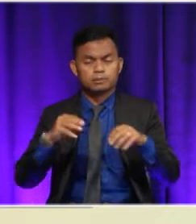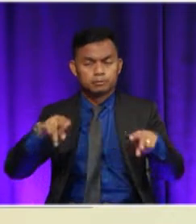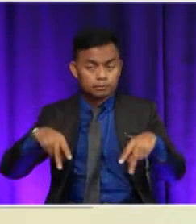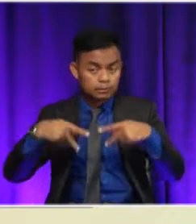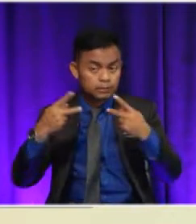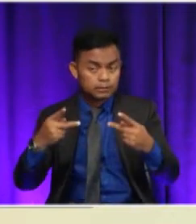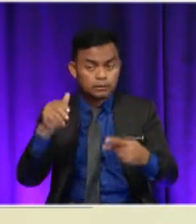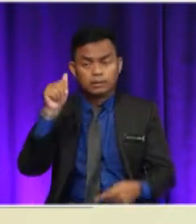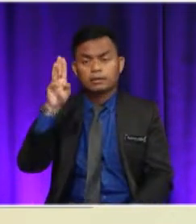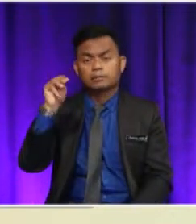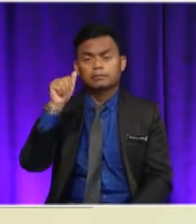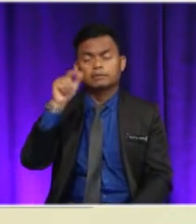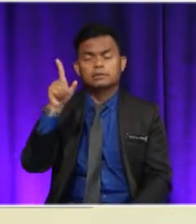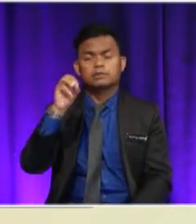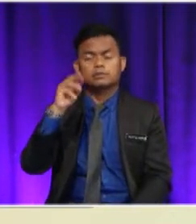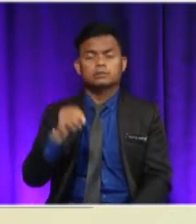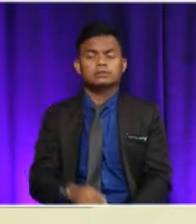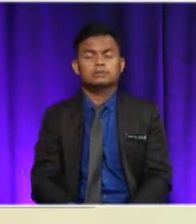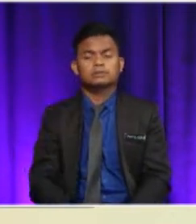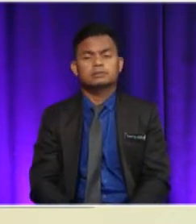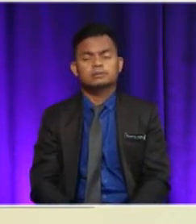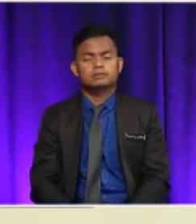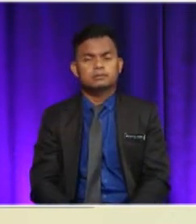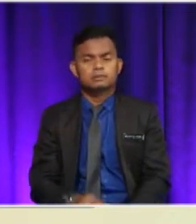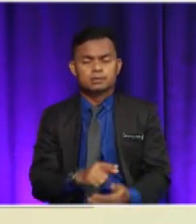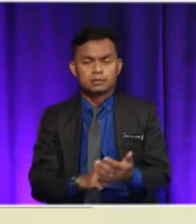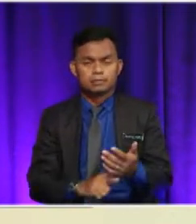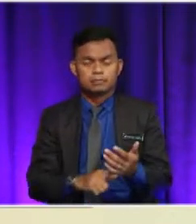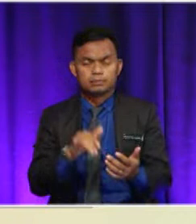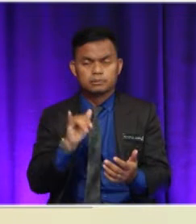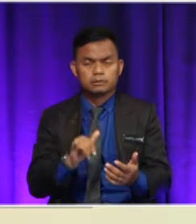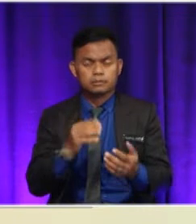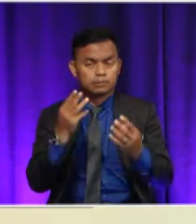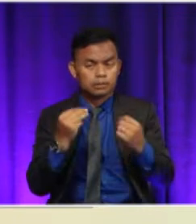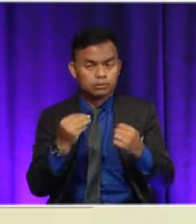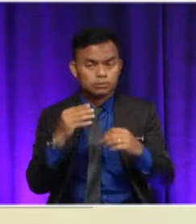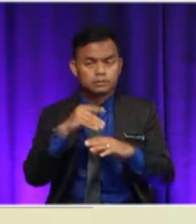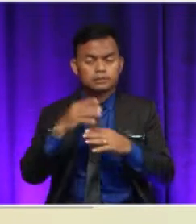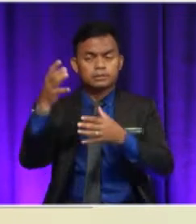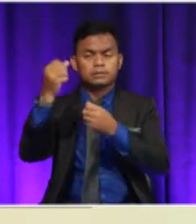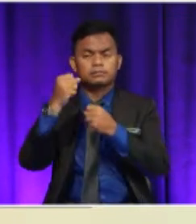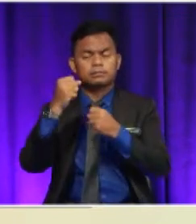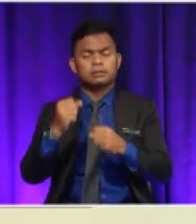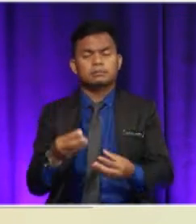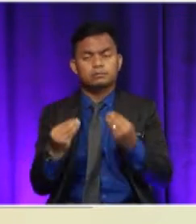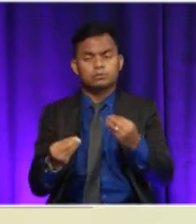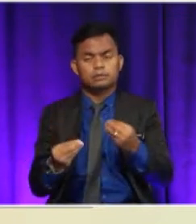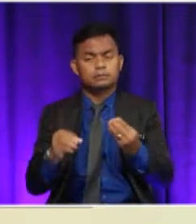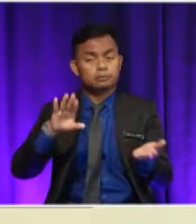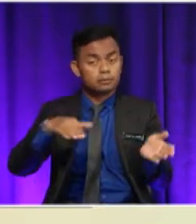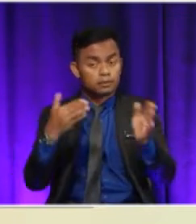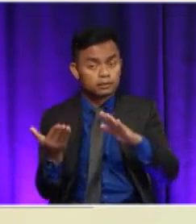people thought that A, he was strong enough to achieve it. B, he would die if he tried to do